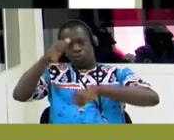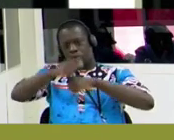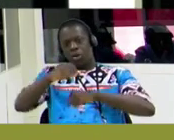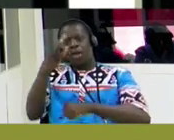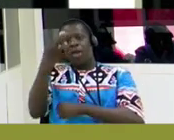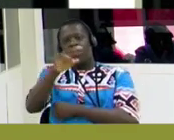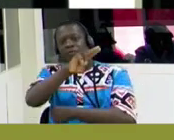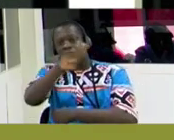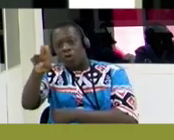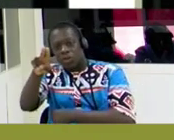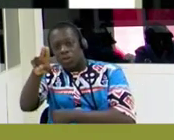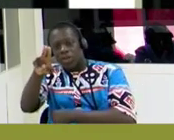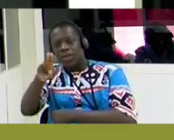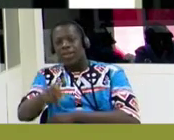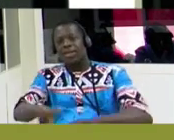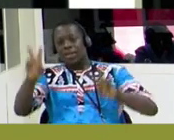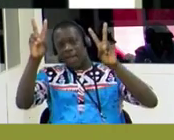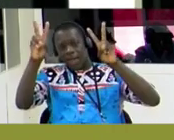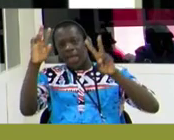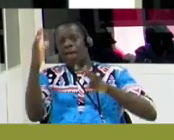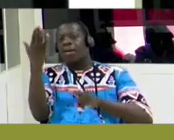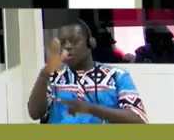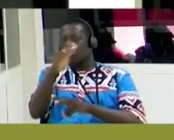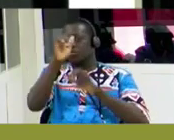it will be among the council members.